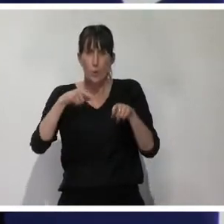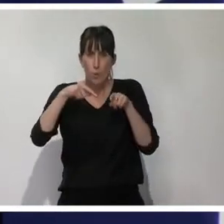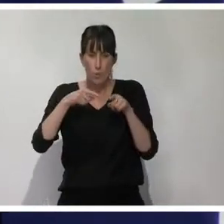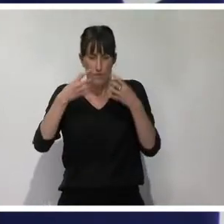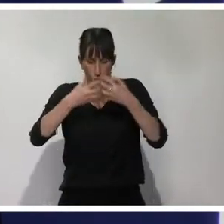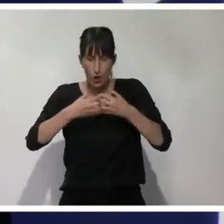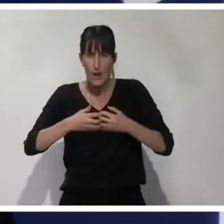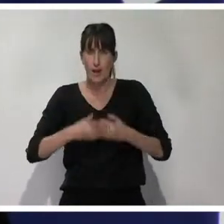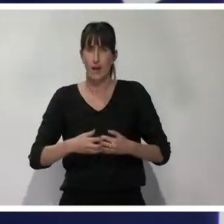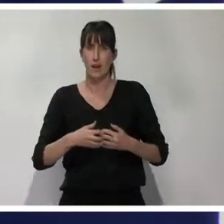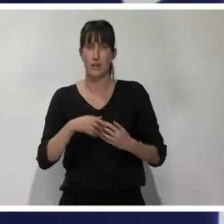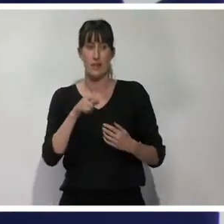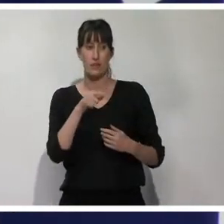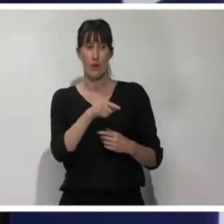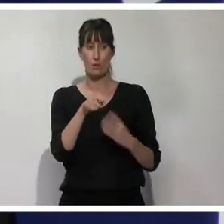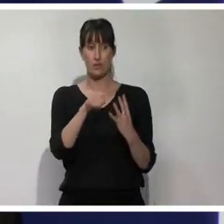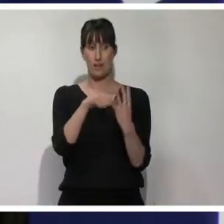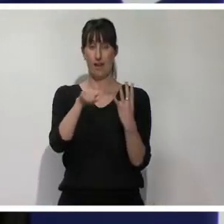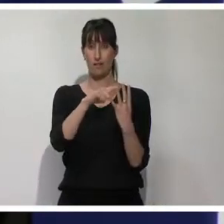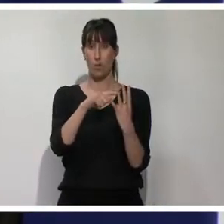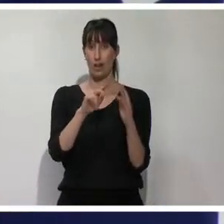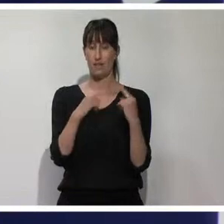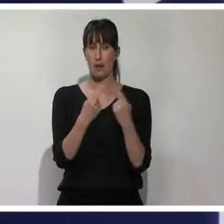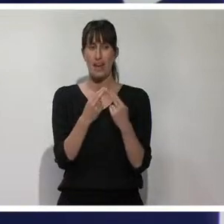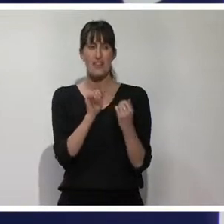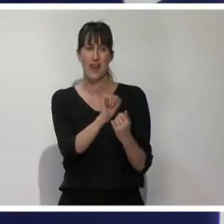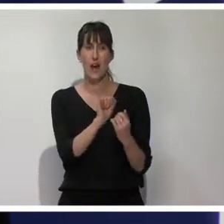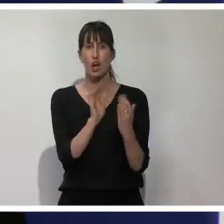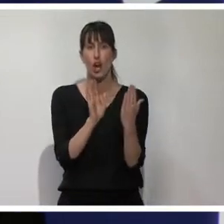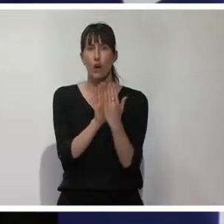exact close contacts are for these families. So you